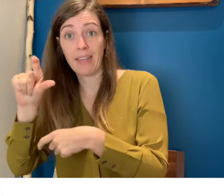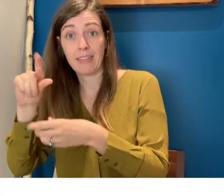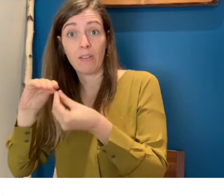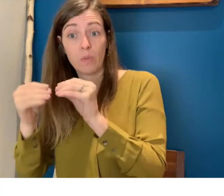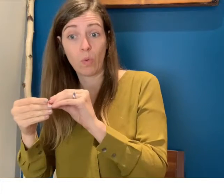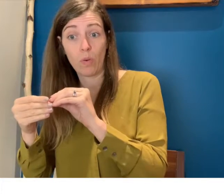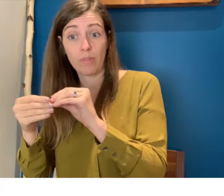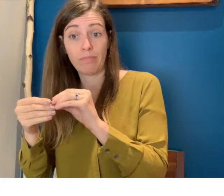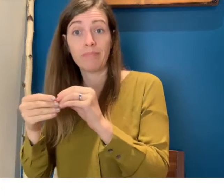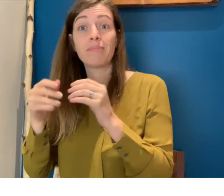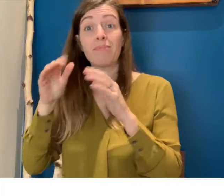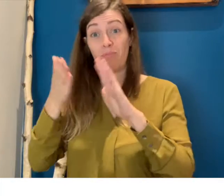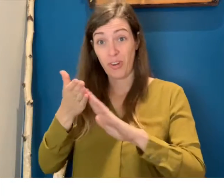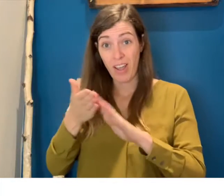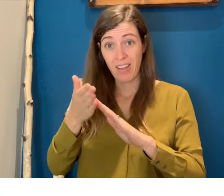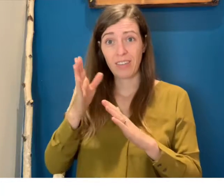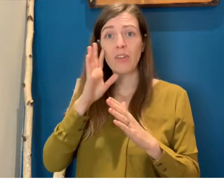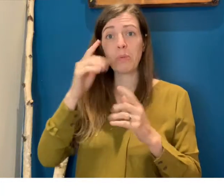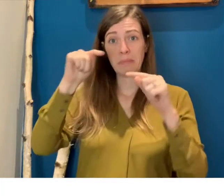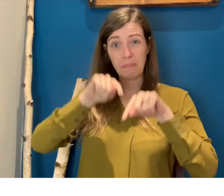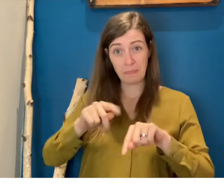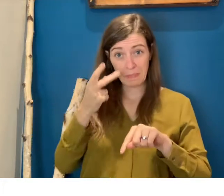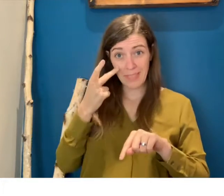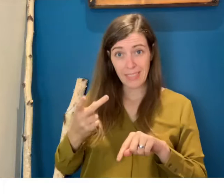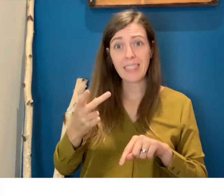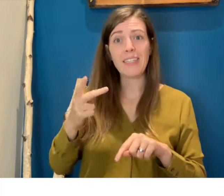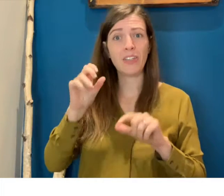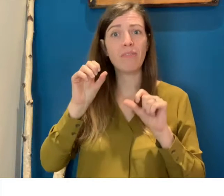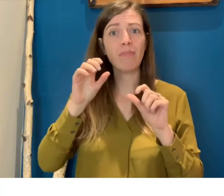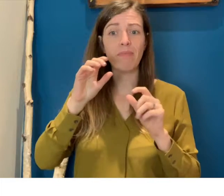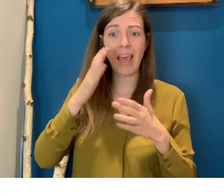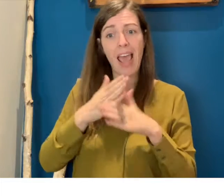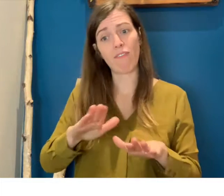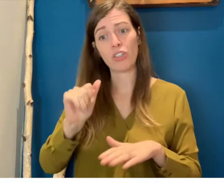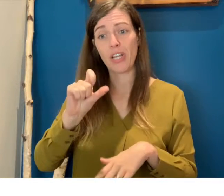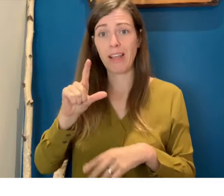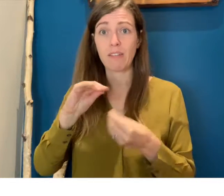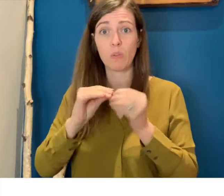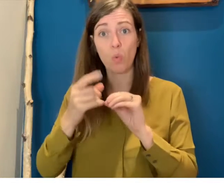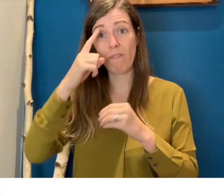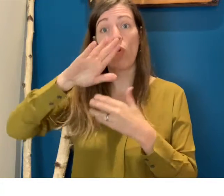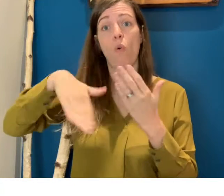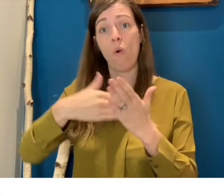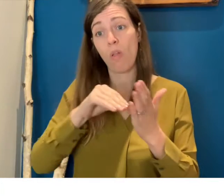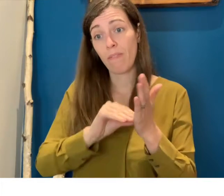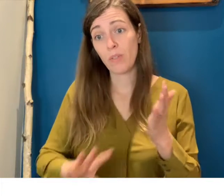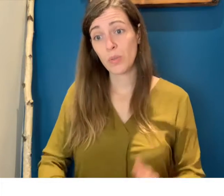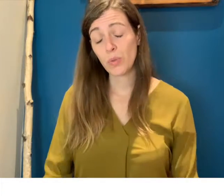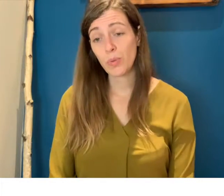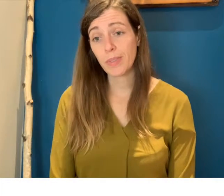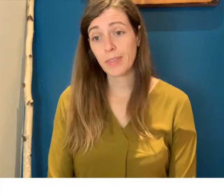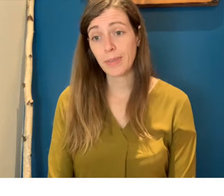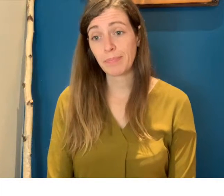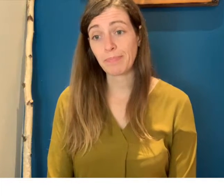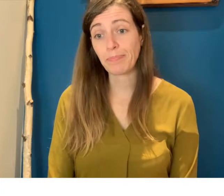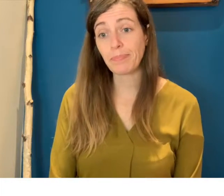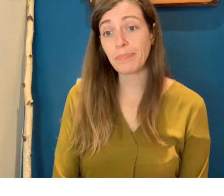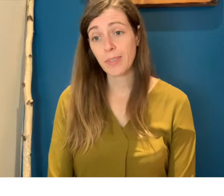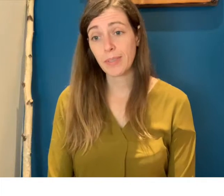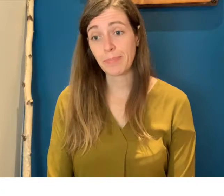So the function there is mean ASL score. And if I run that, you can see at the bottom that I've got the average ASL